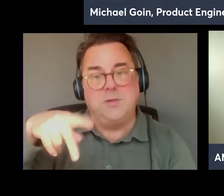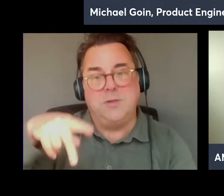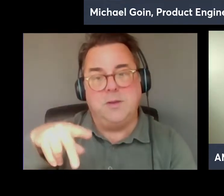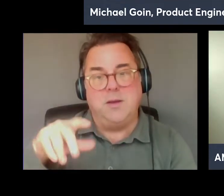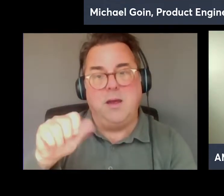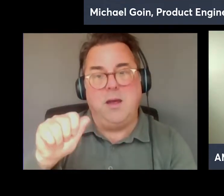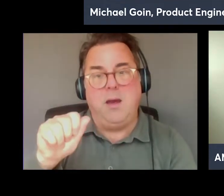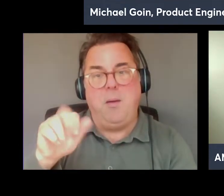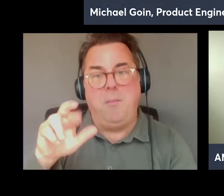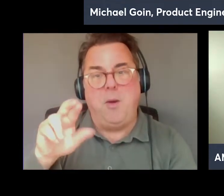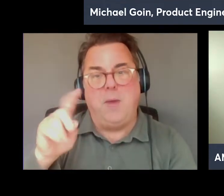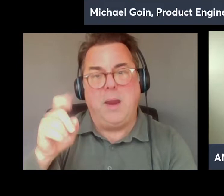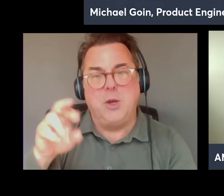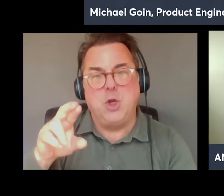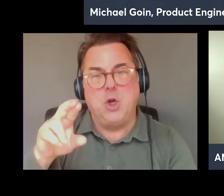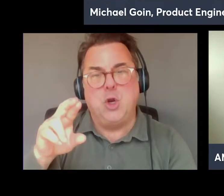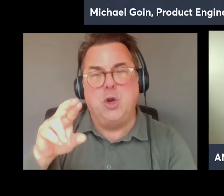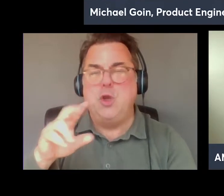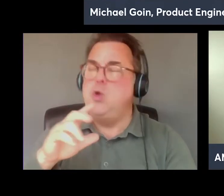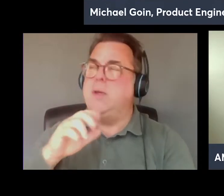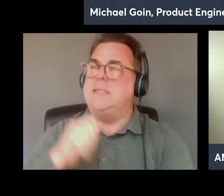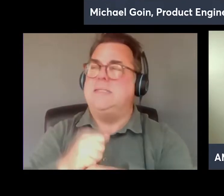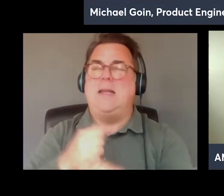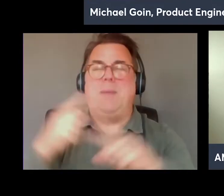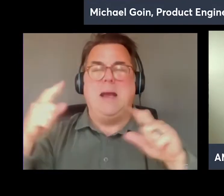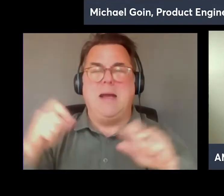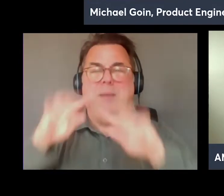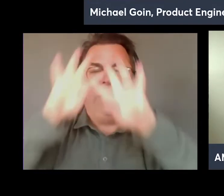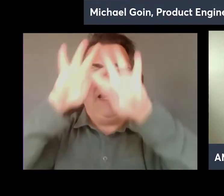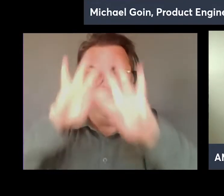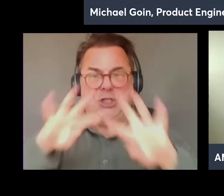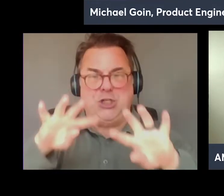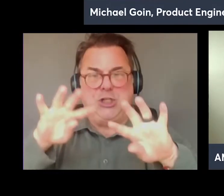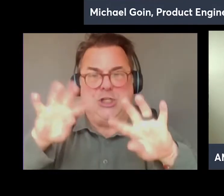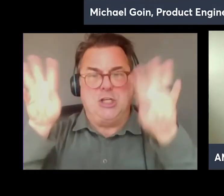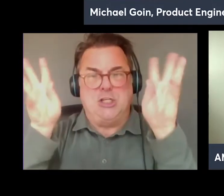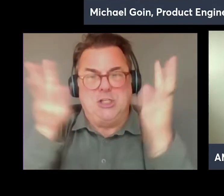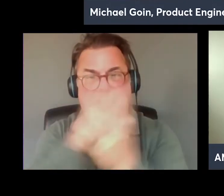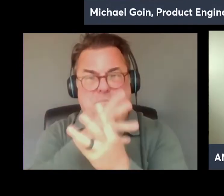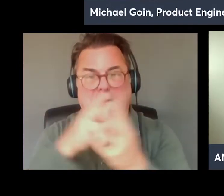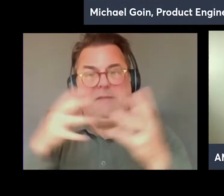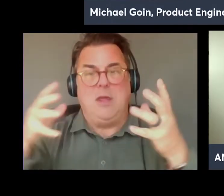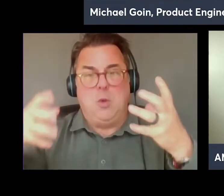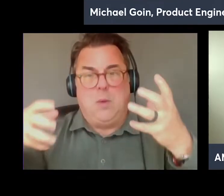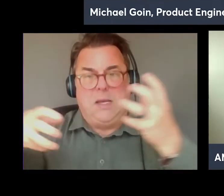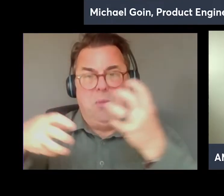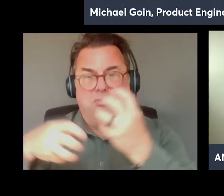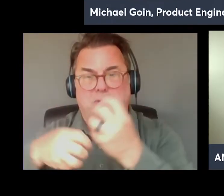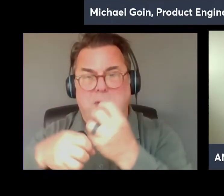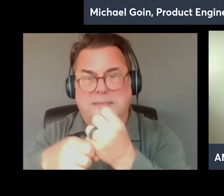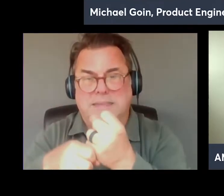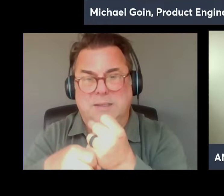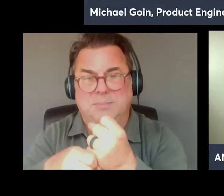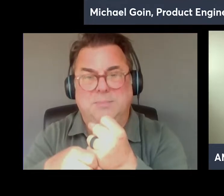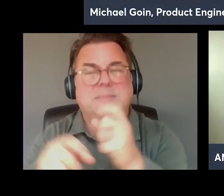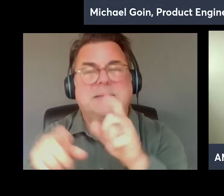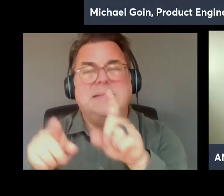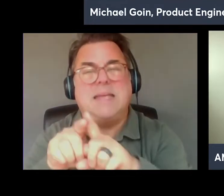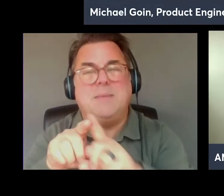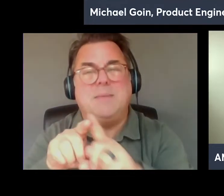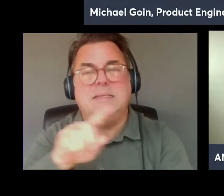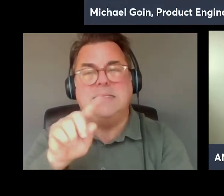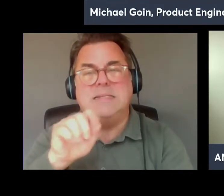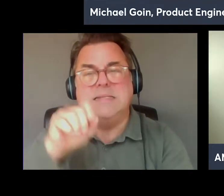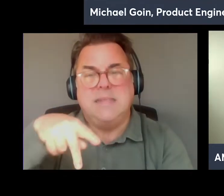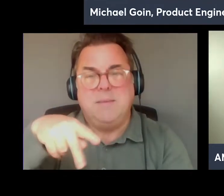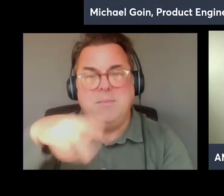large matrices of parameters that are sparse. You can compress these just like you would a zip file or anything you'd